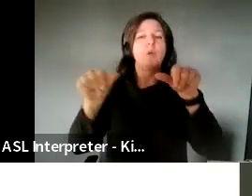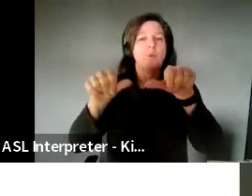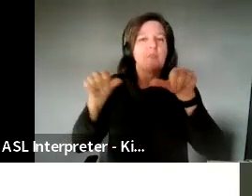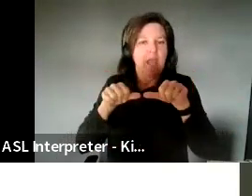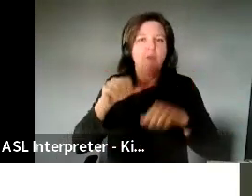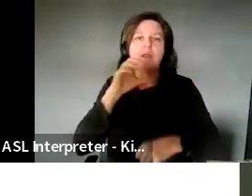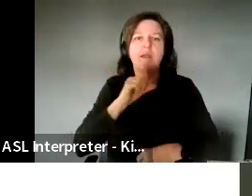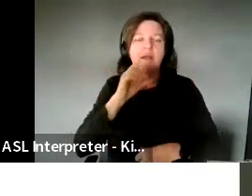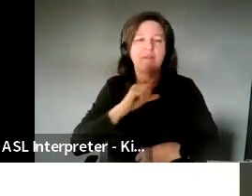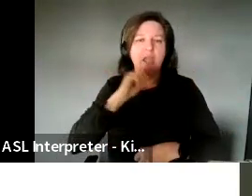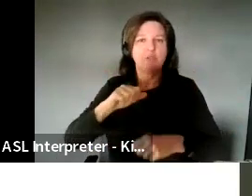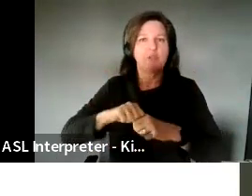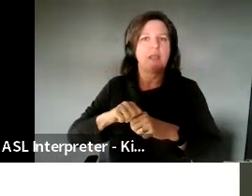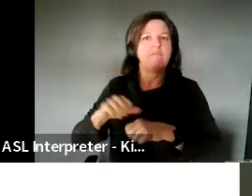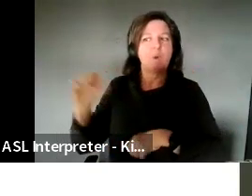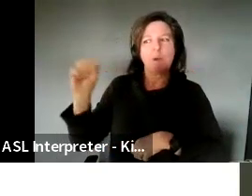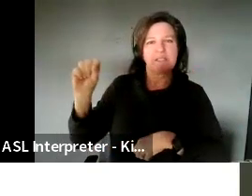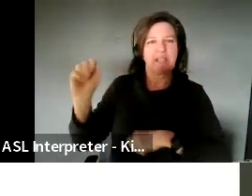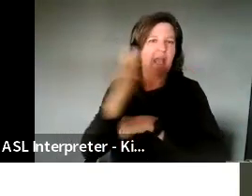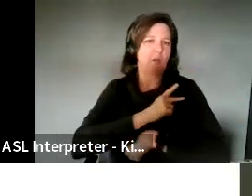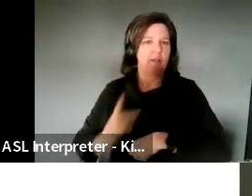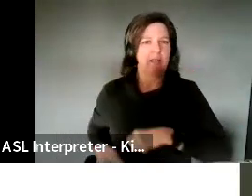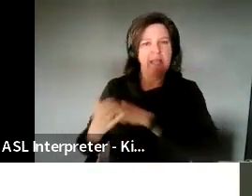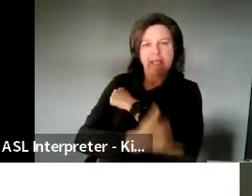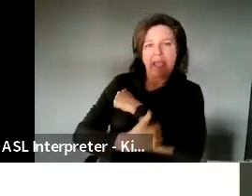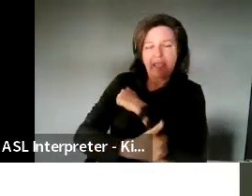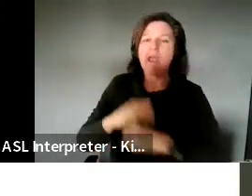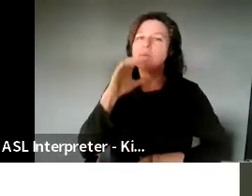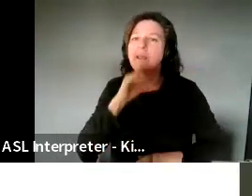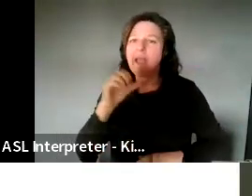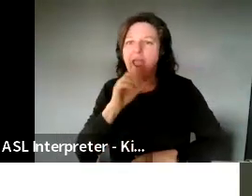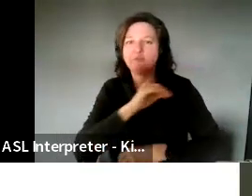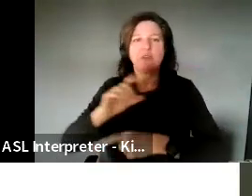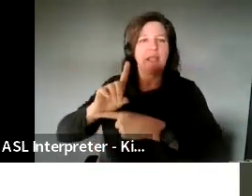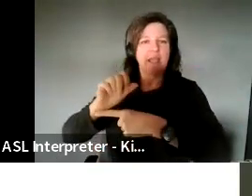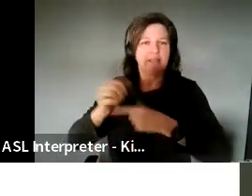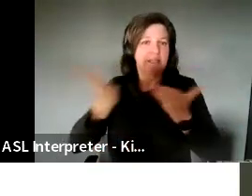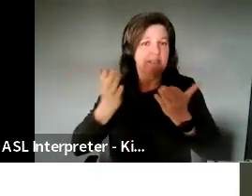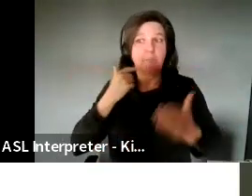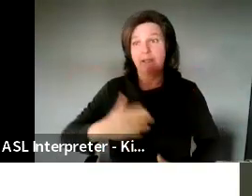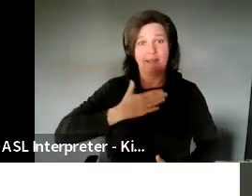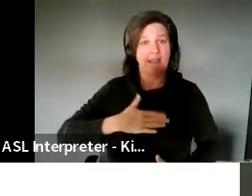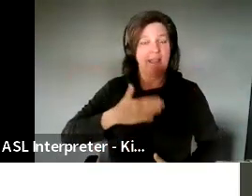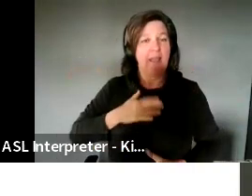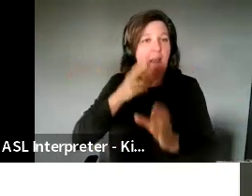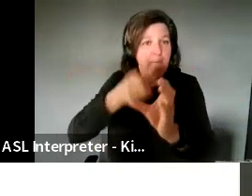County. We are Aging and Disability Services, and I'm so happy to be able to participate today.